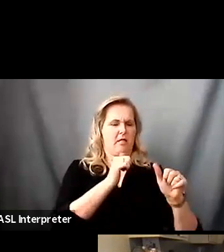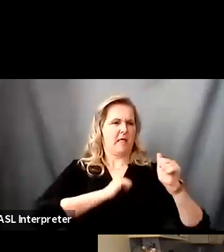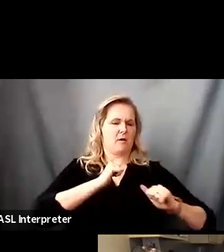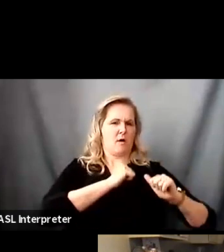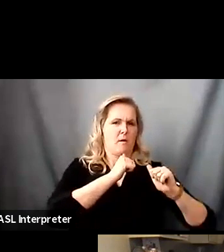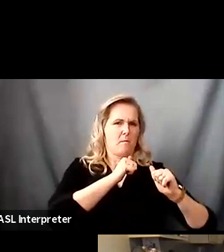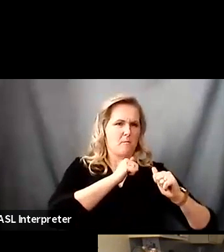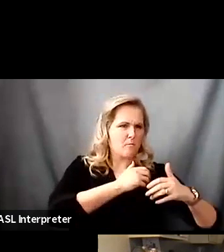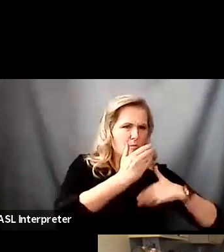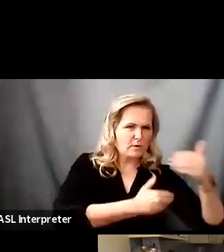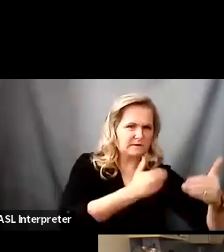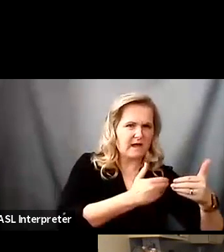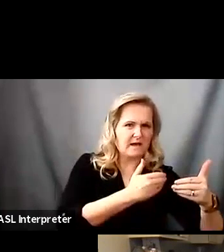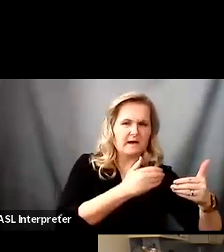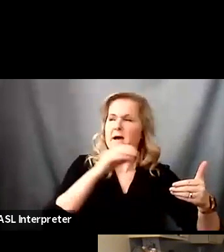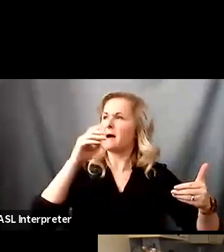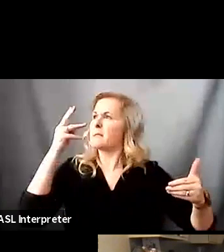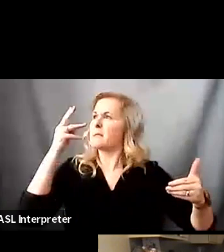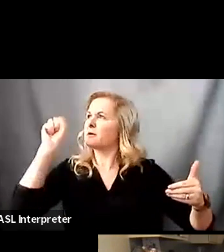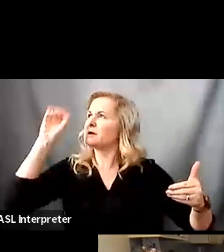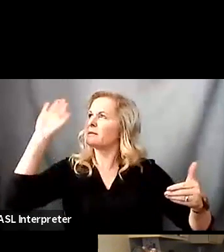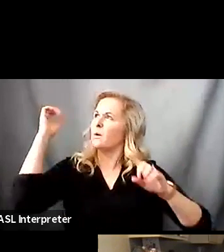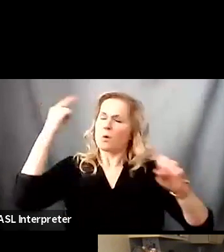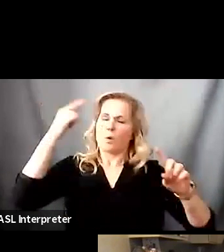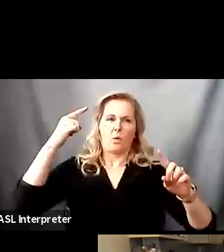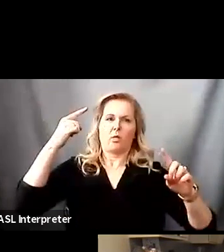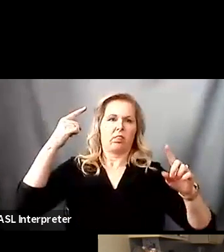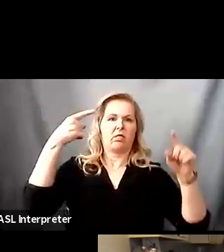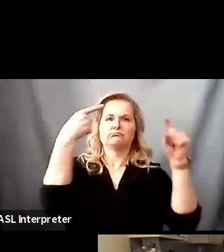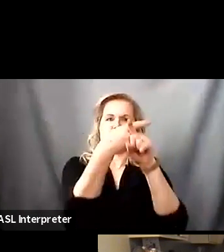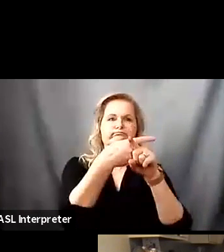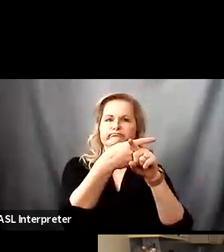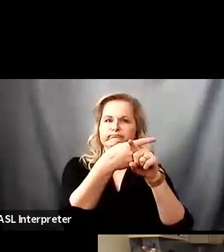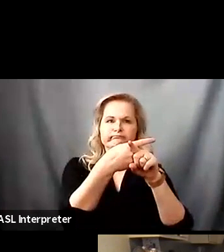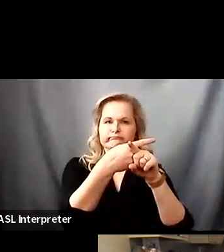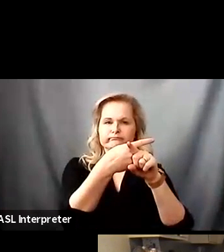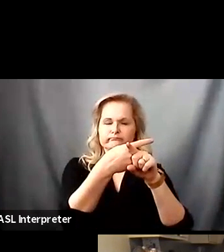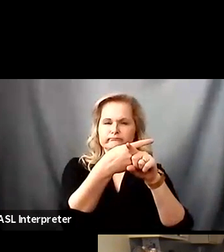in are set up to